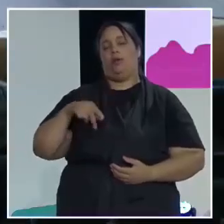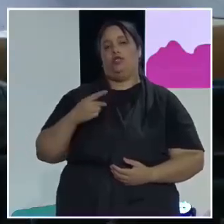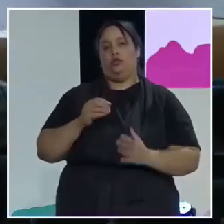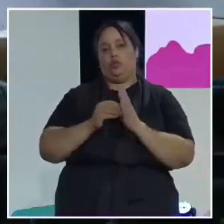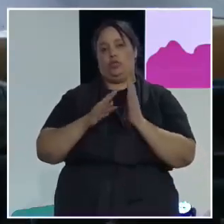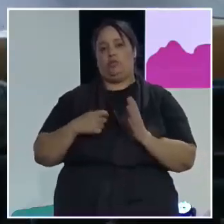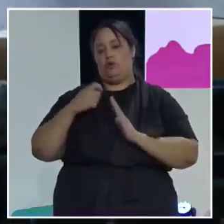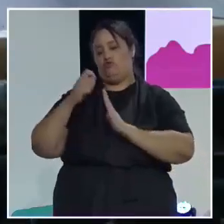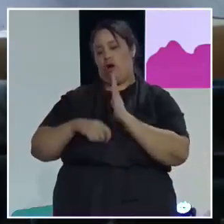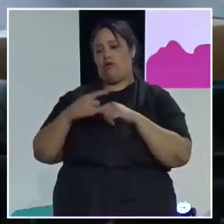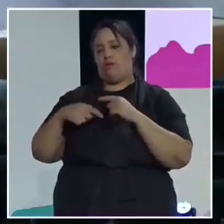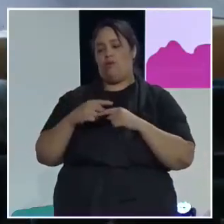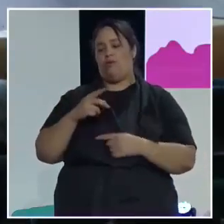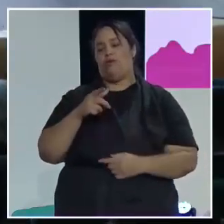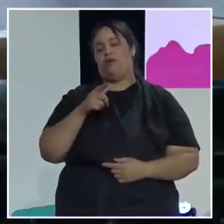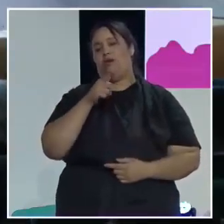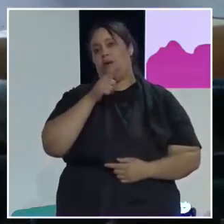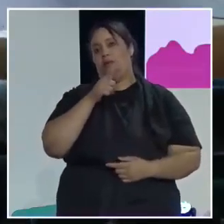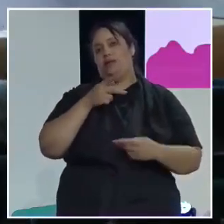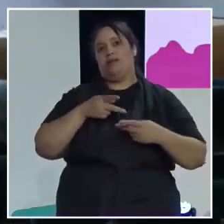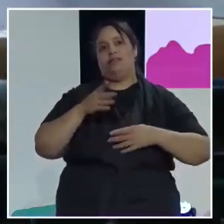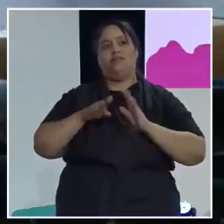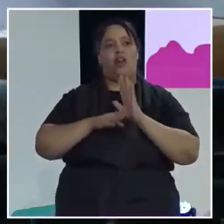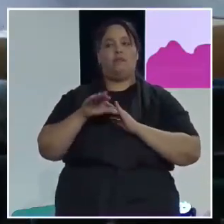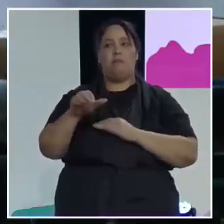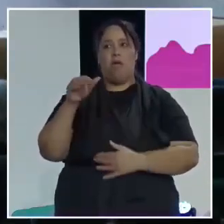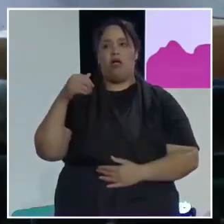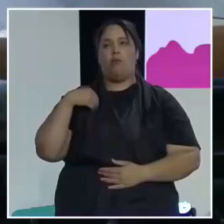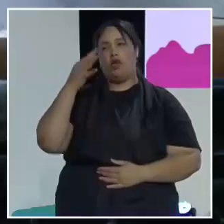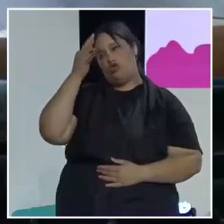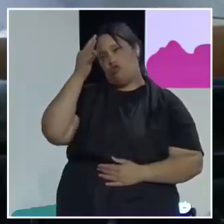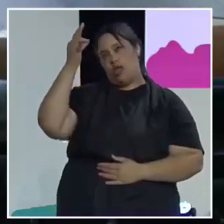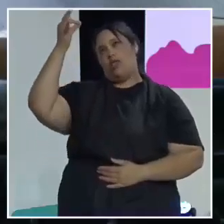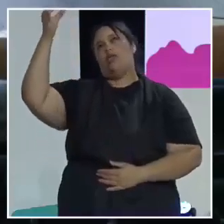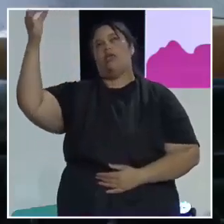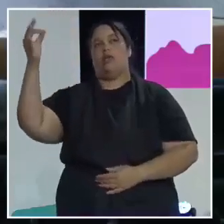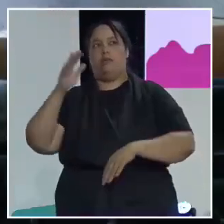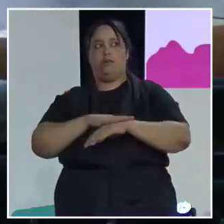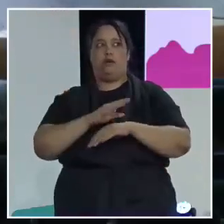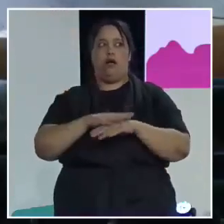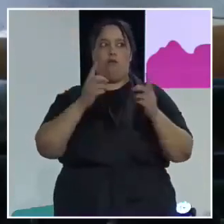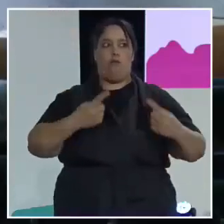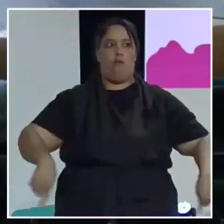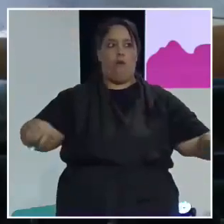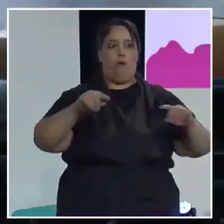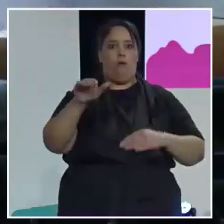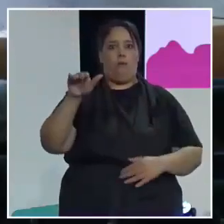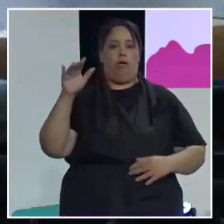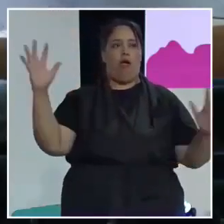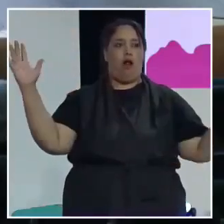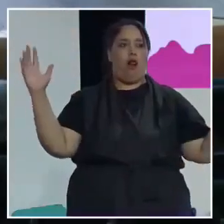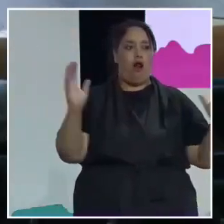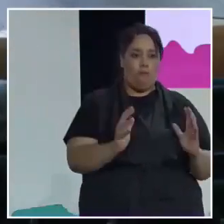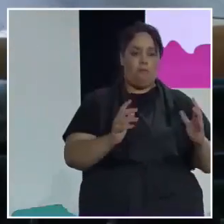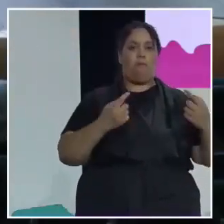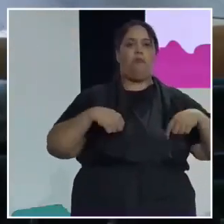development banks, I literally dreamt of this moment that all the national development banks would come together and discuss what